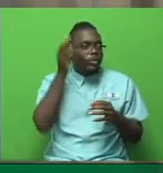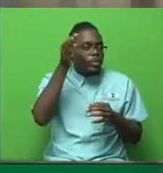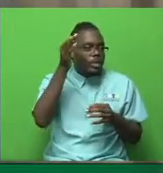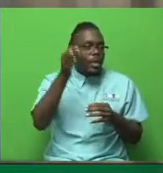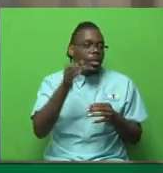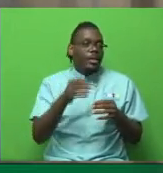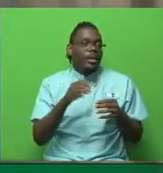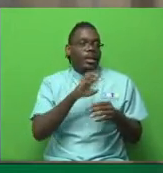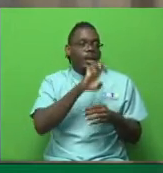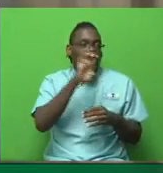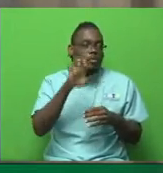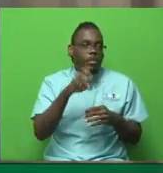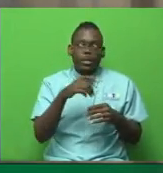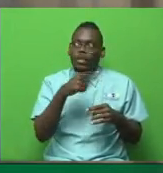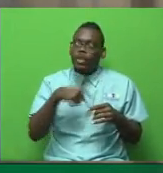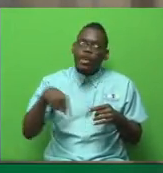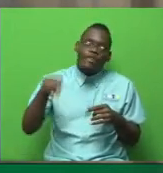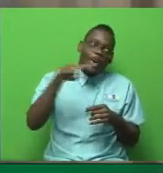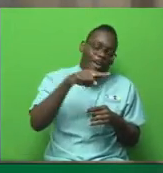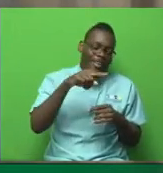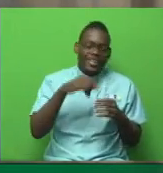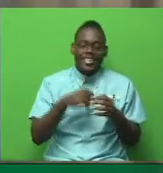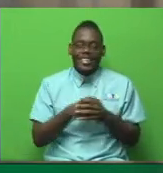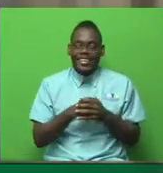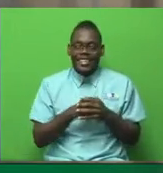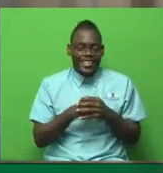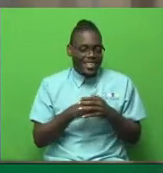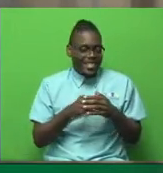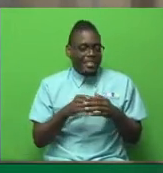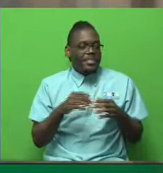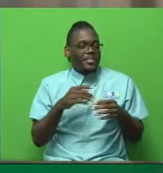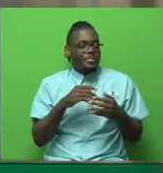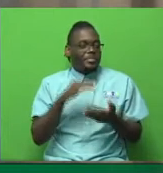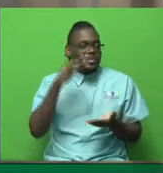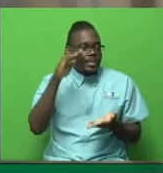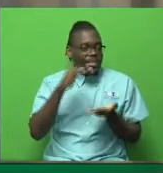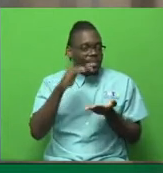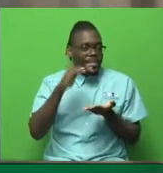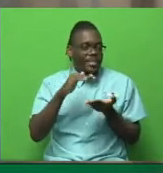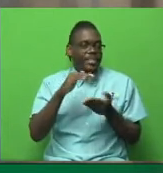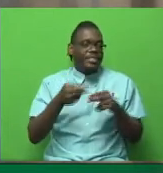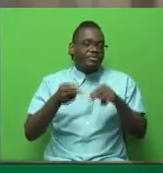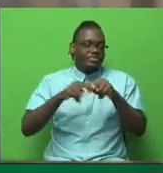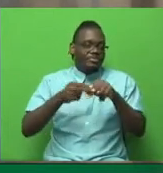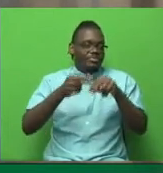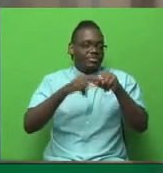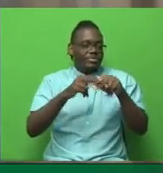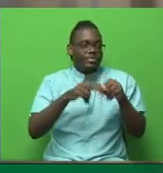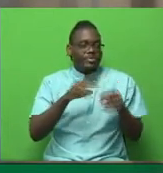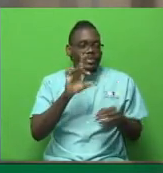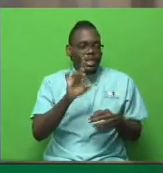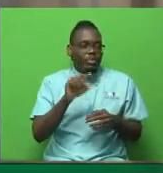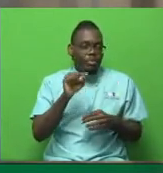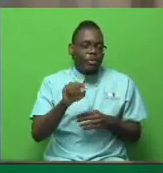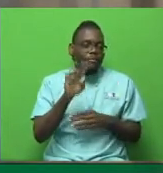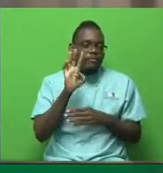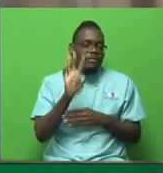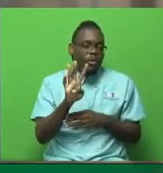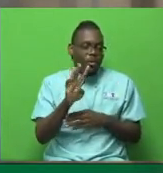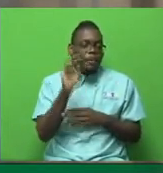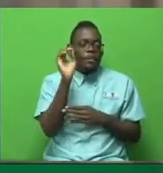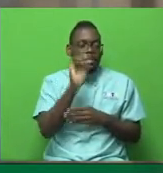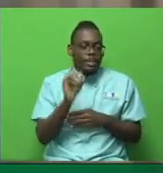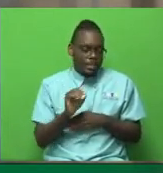2023 2024 and 2025 by 8.4 percent 26.7